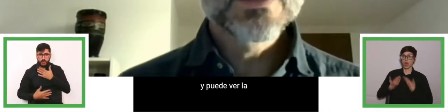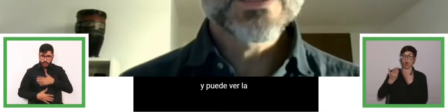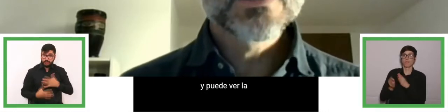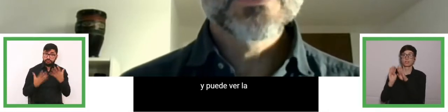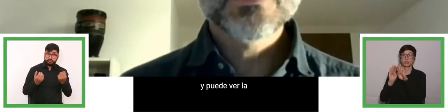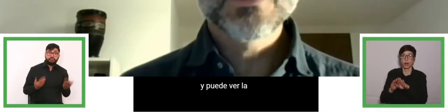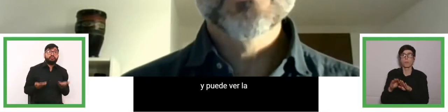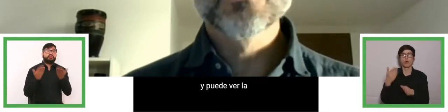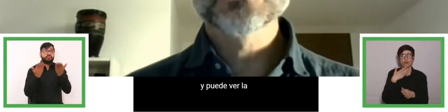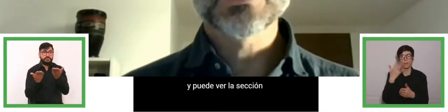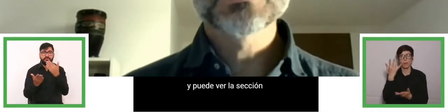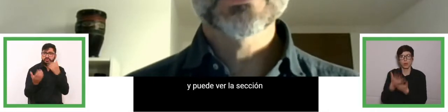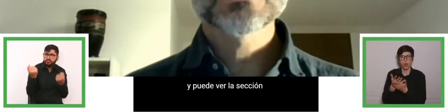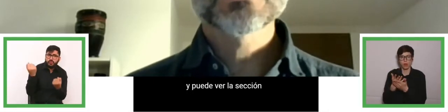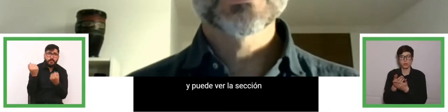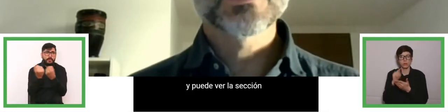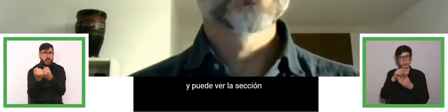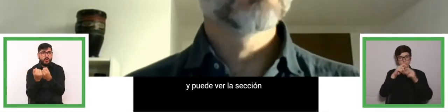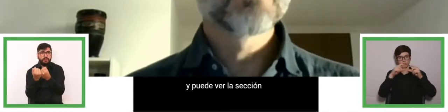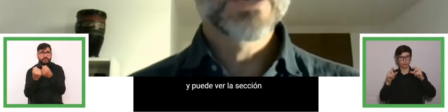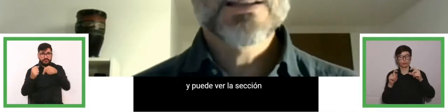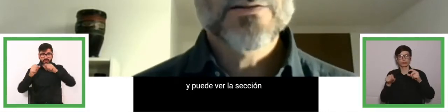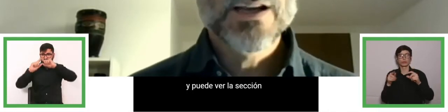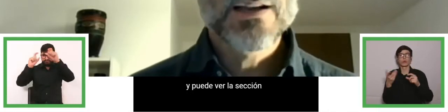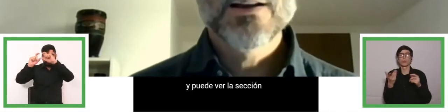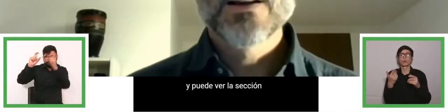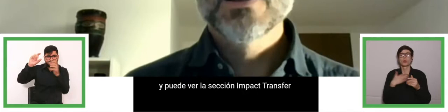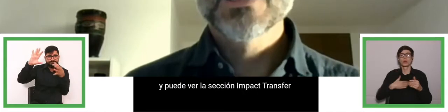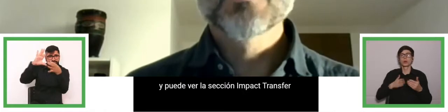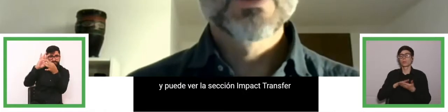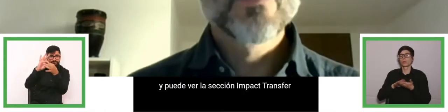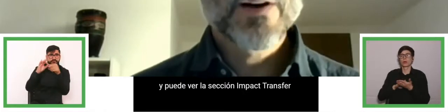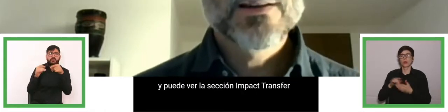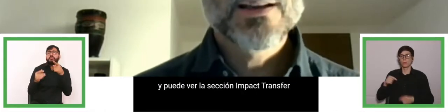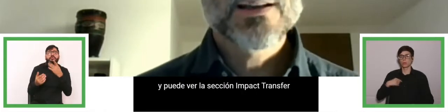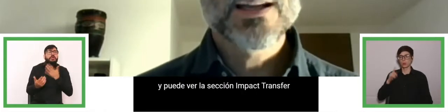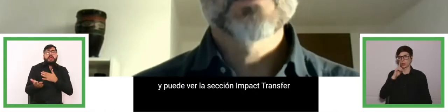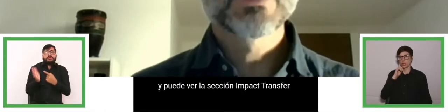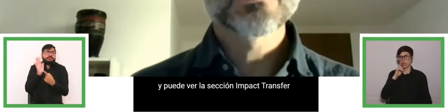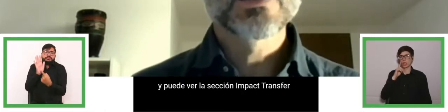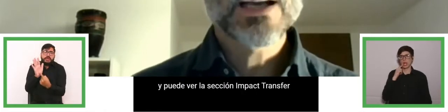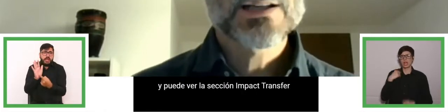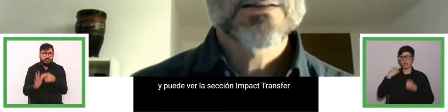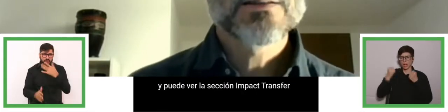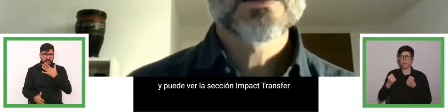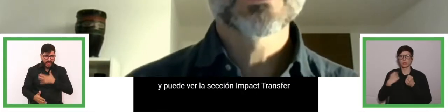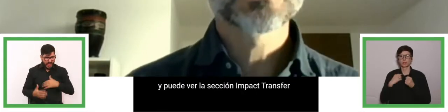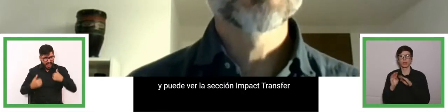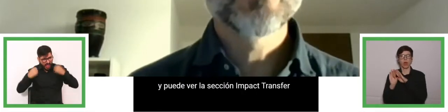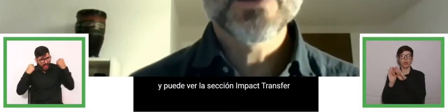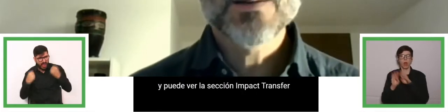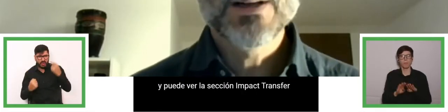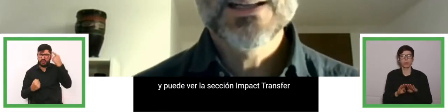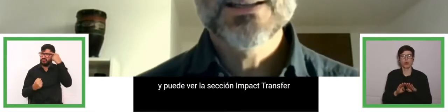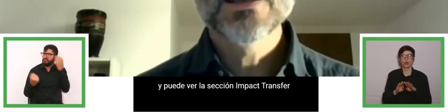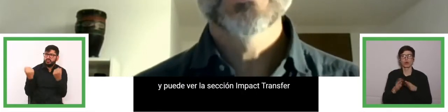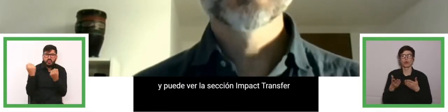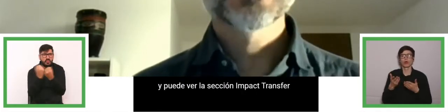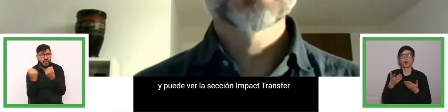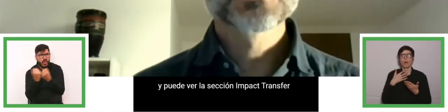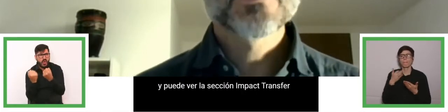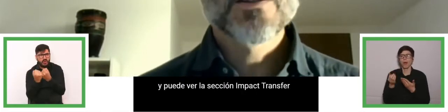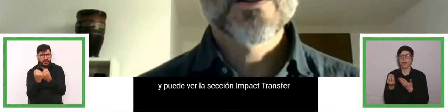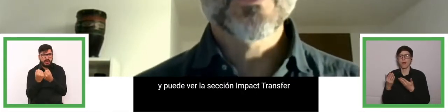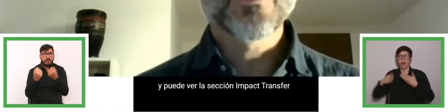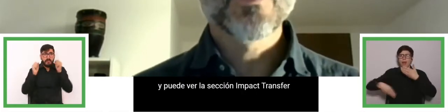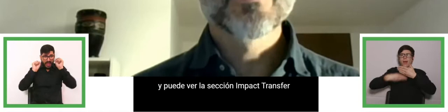implement these ideas in your local context. It can be mentoring, it can be funding, it can be connections, it can be visibility.